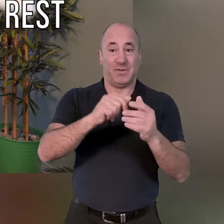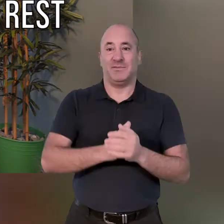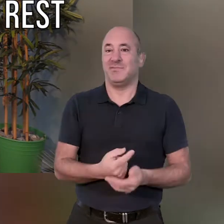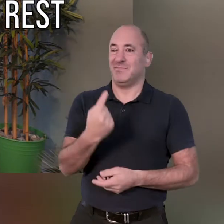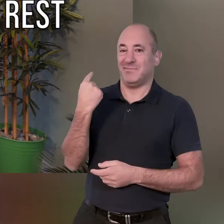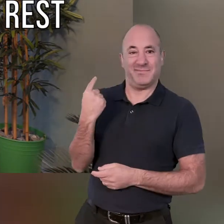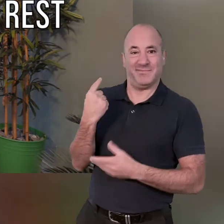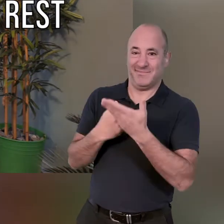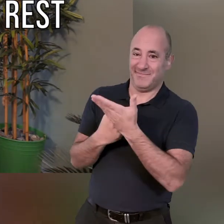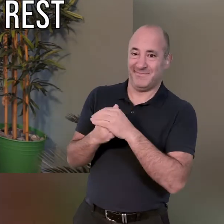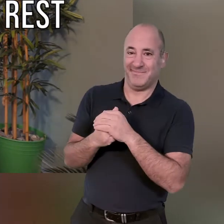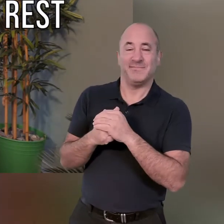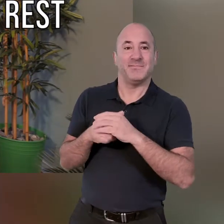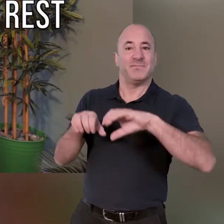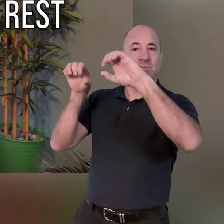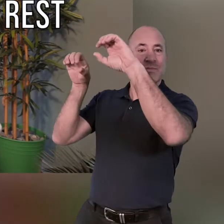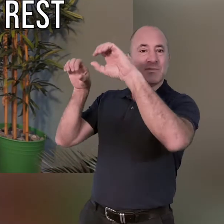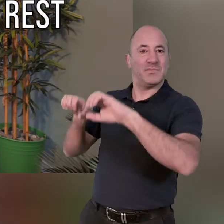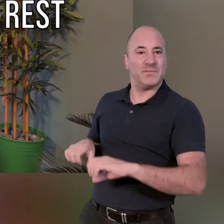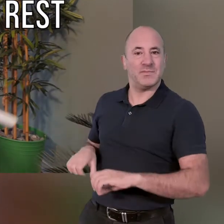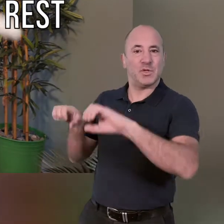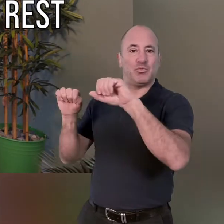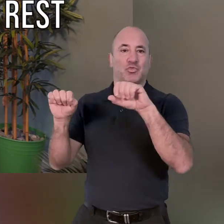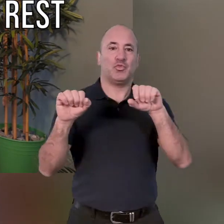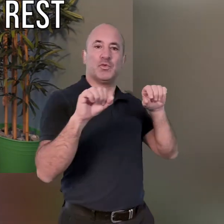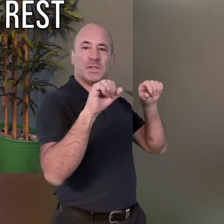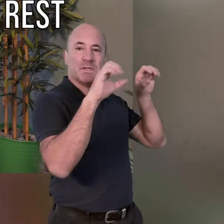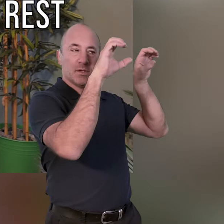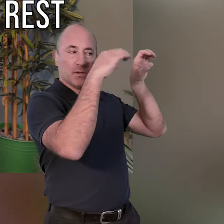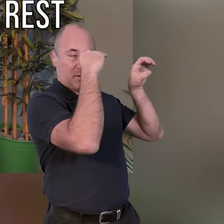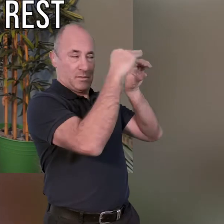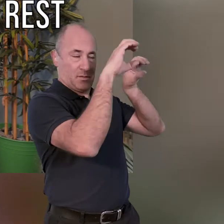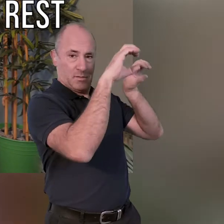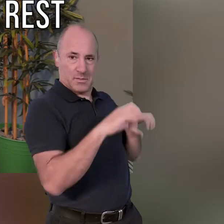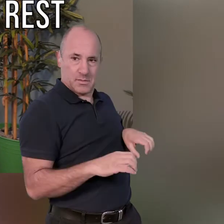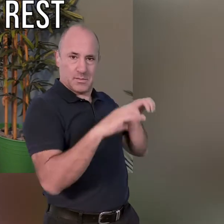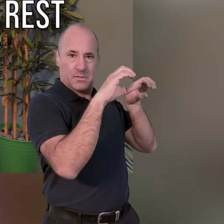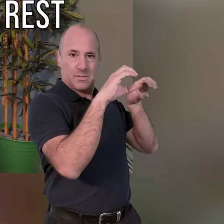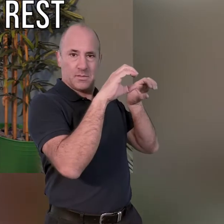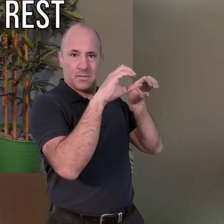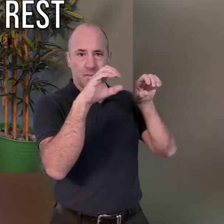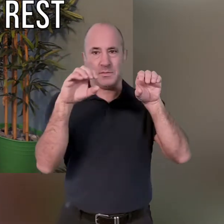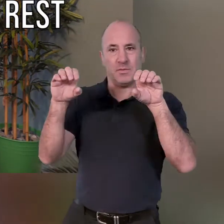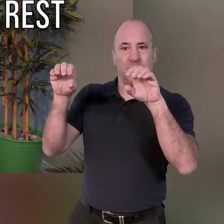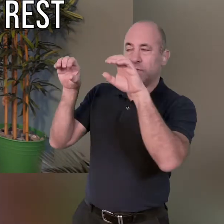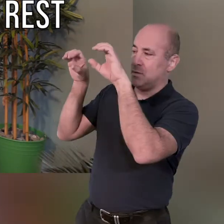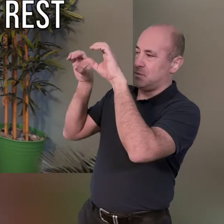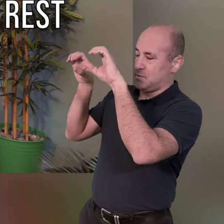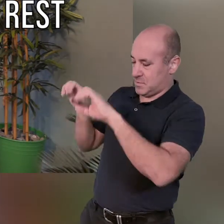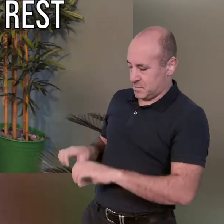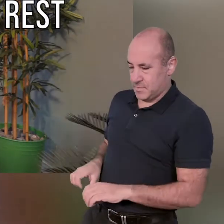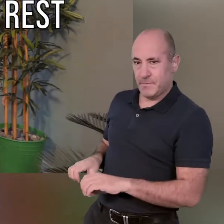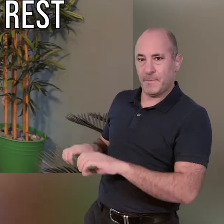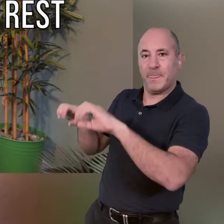We're going to twist across, up. So we're going to twist up across, so it's up in sort of our eye line, down this side, twist up, back